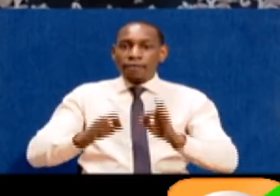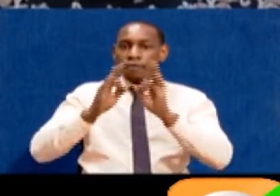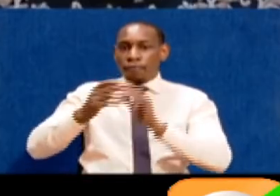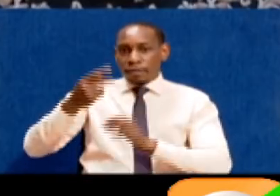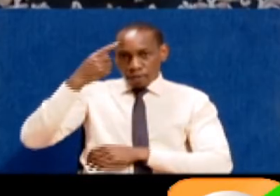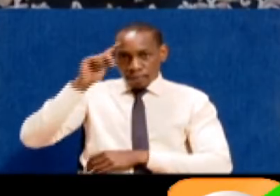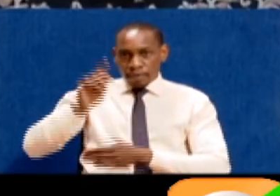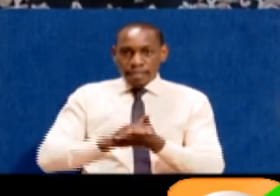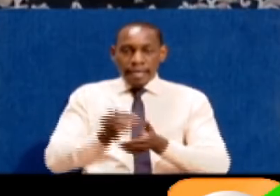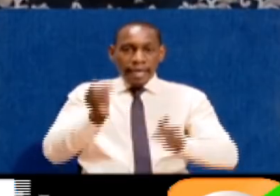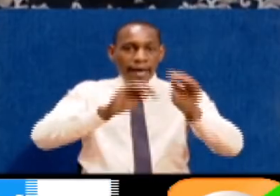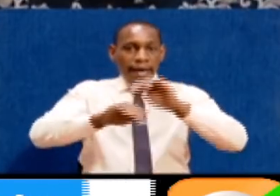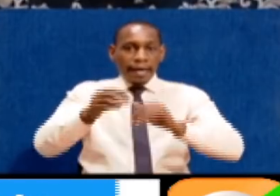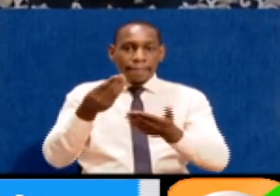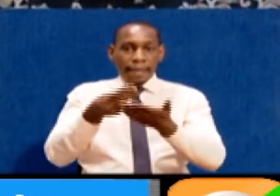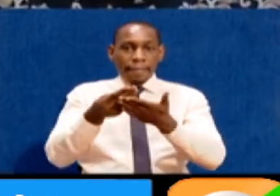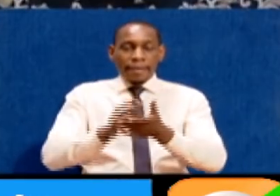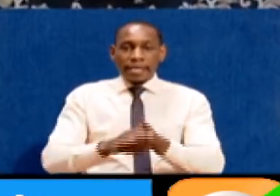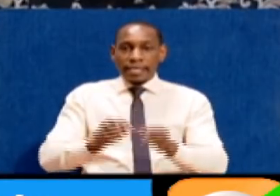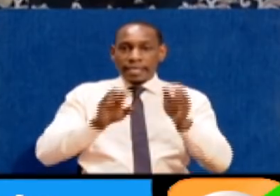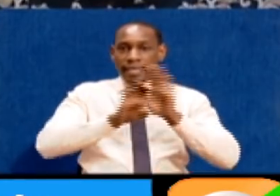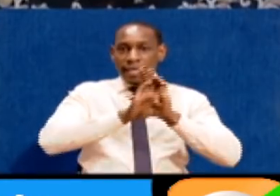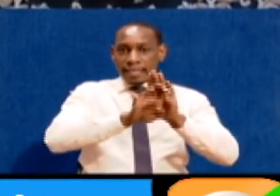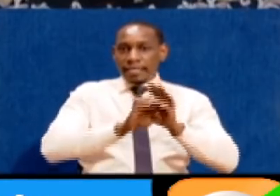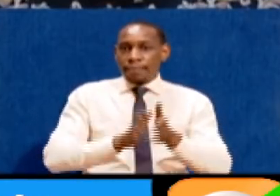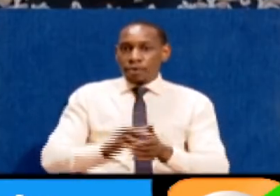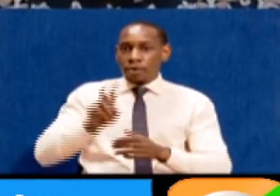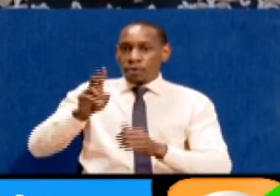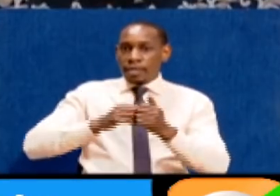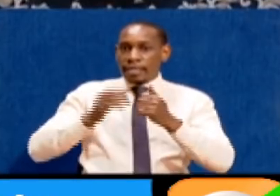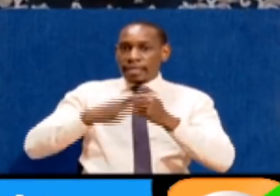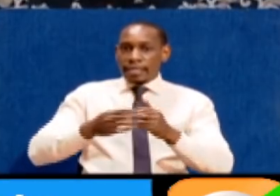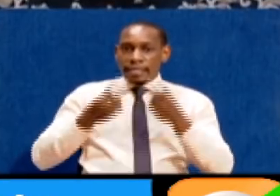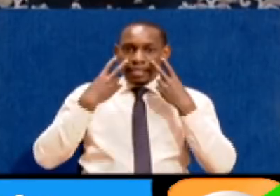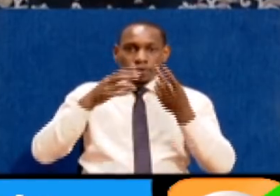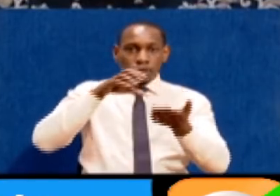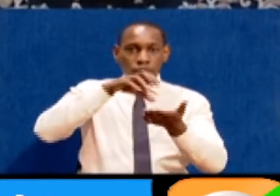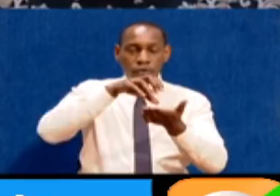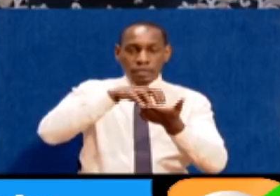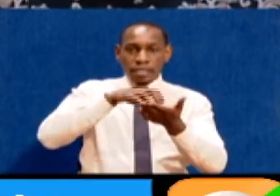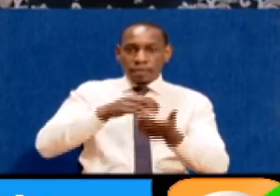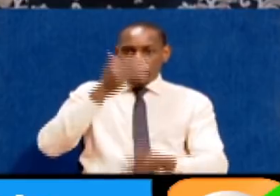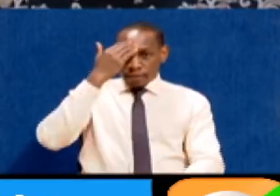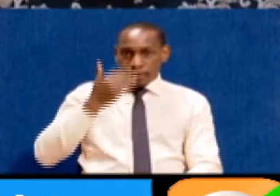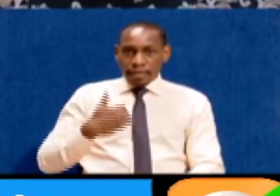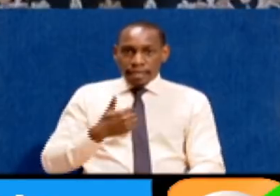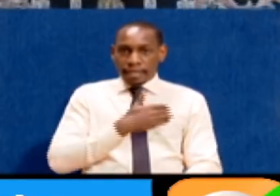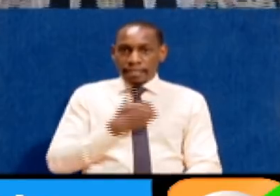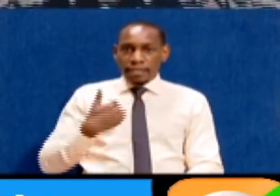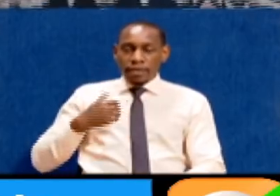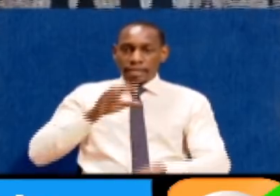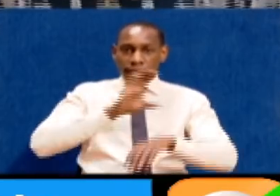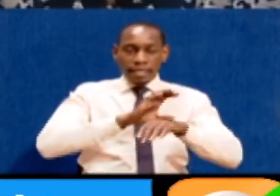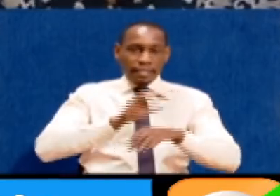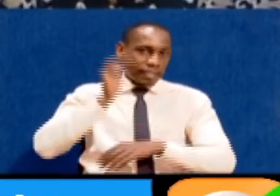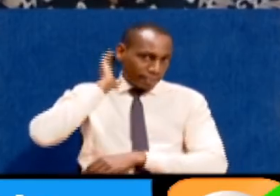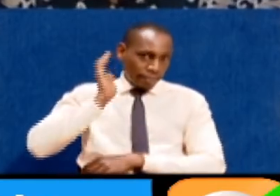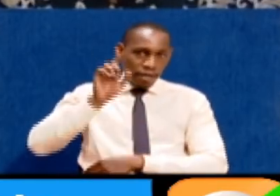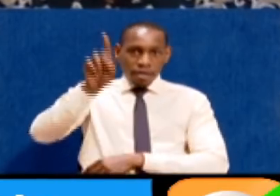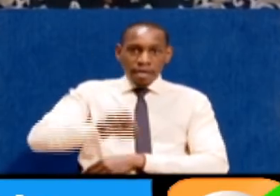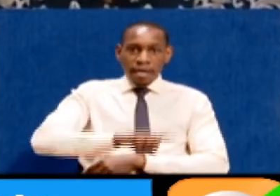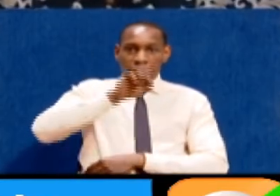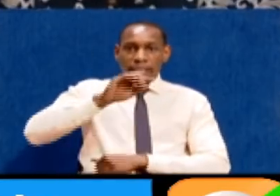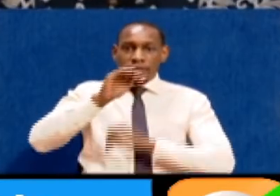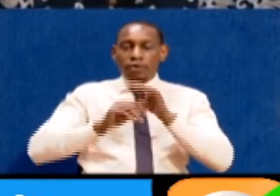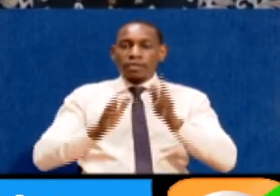policy on fundraising? And I'll give you an example. In 2019, we saw an incident where a Catholic diocese somewhere in Murang'a cancelled all